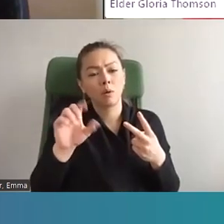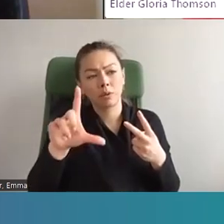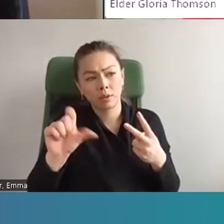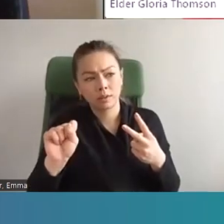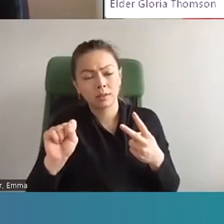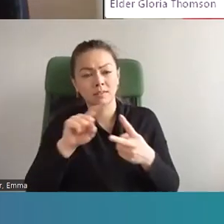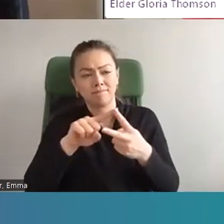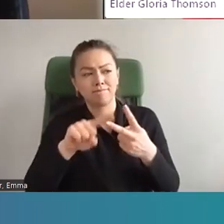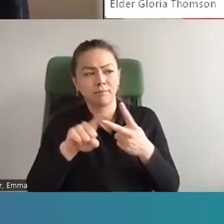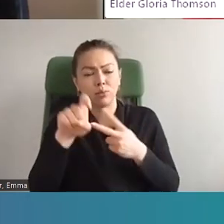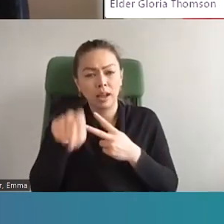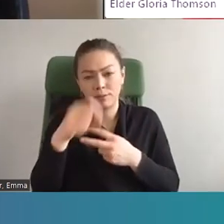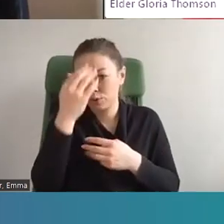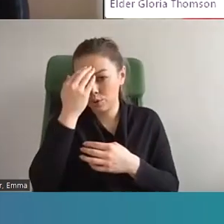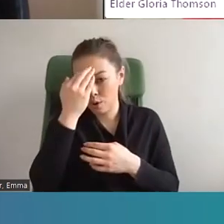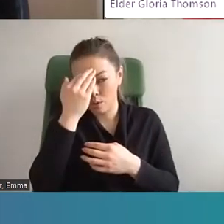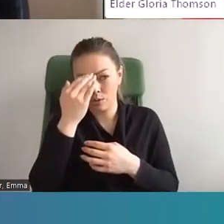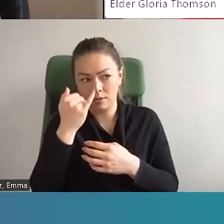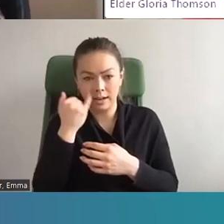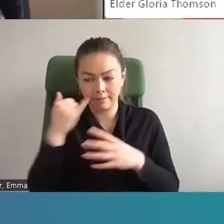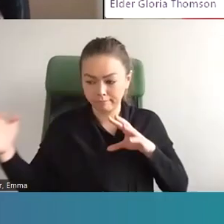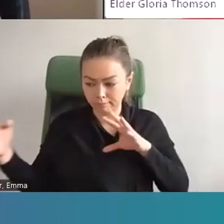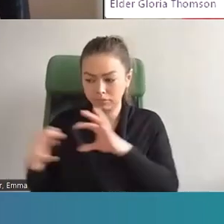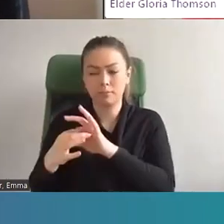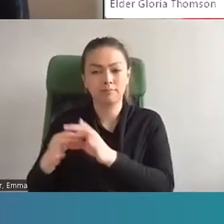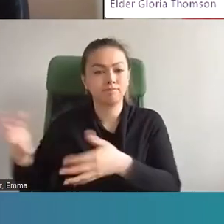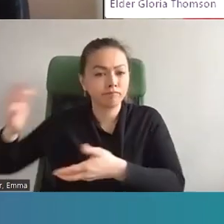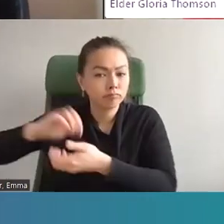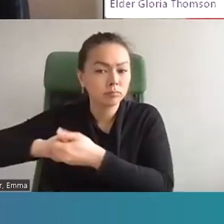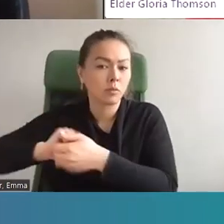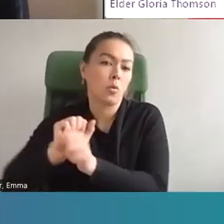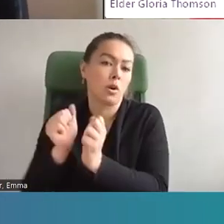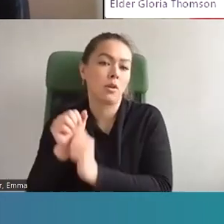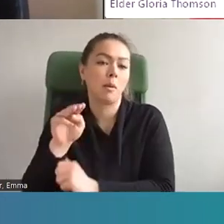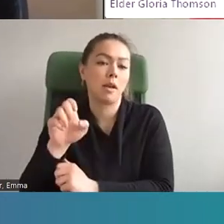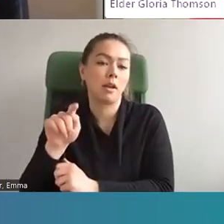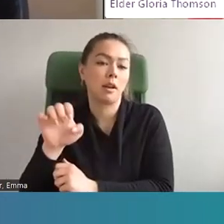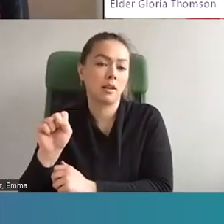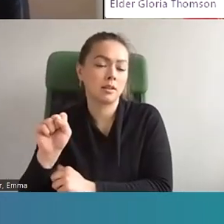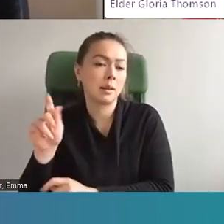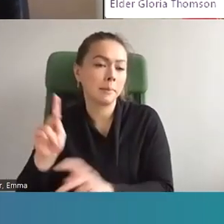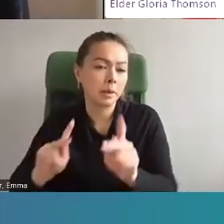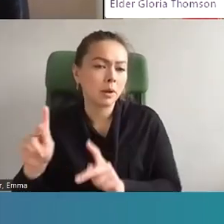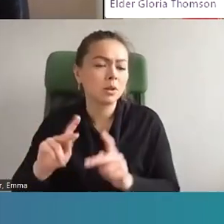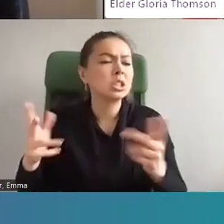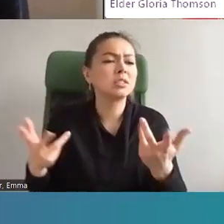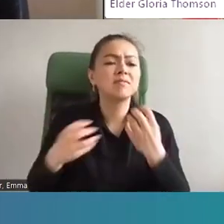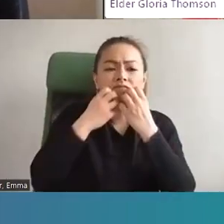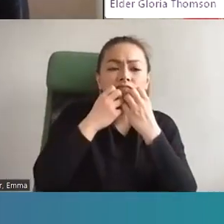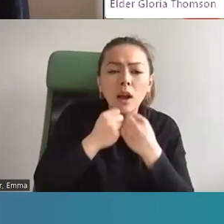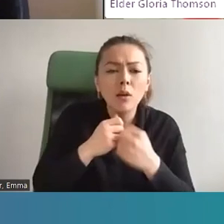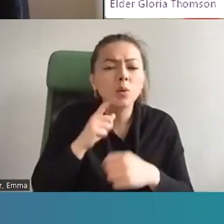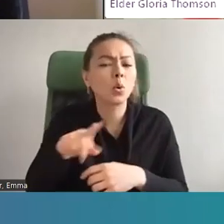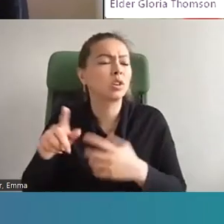with Métis elders? What kind of, values and protocols or different kinds of things that are particular to